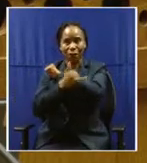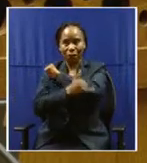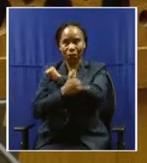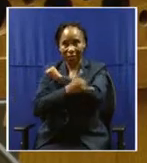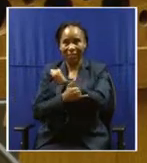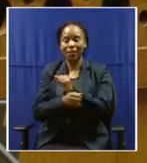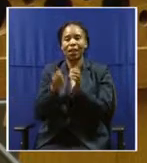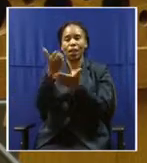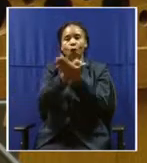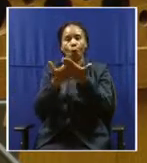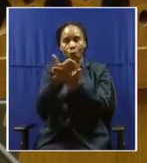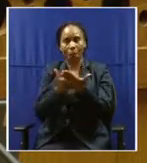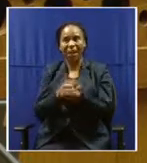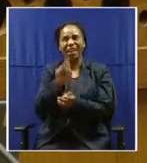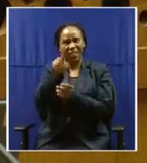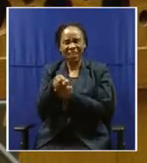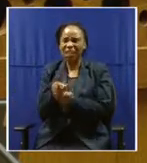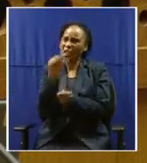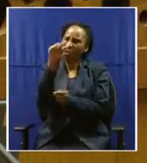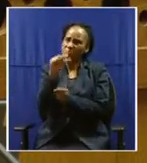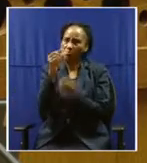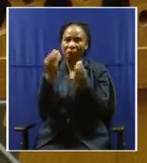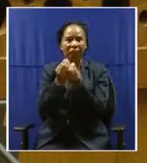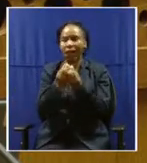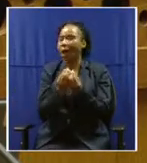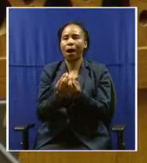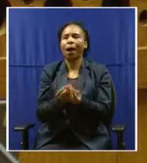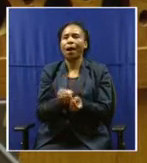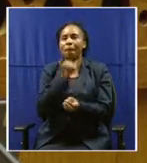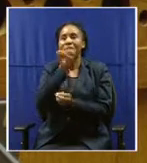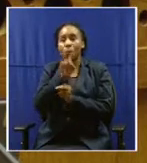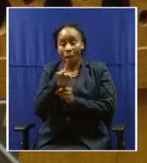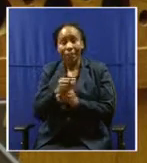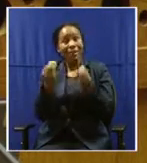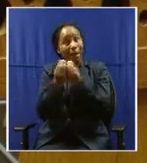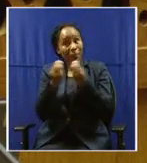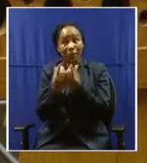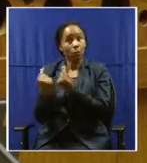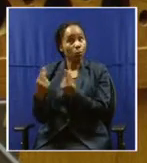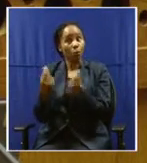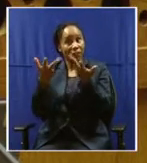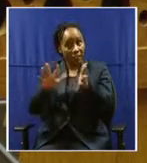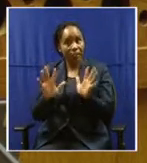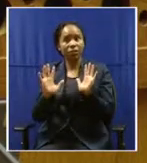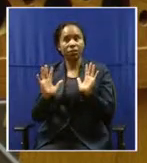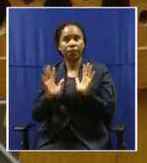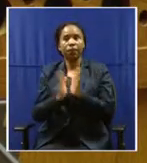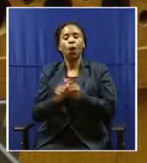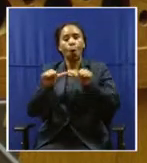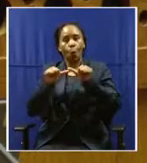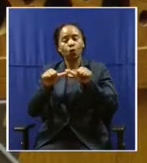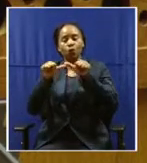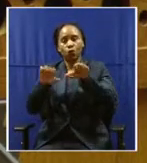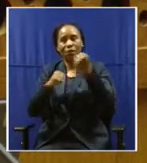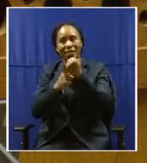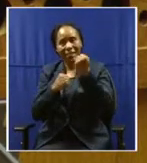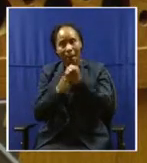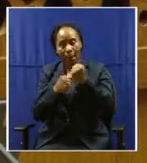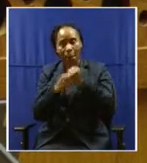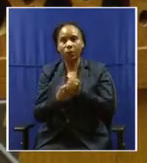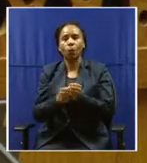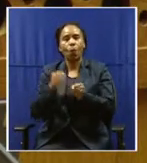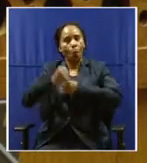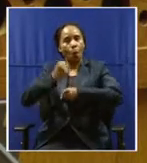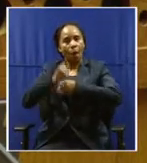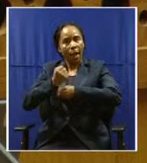no small feat. It means something is being done. We will continue to support employment for as long